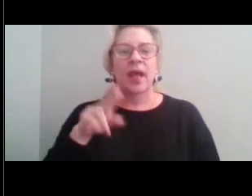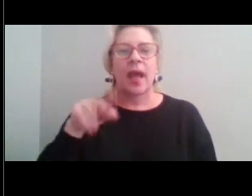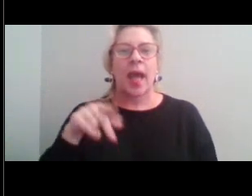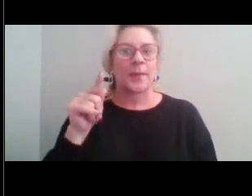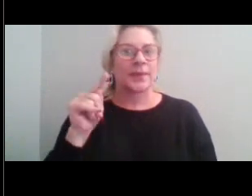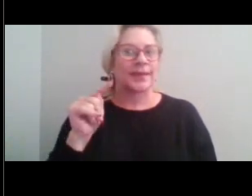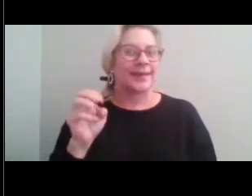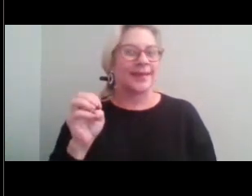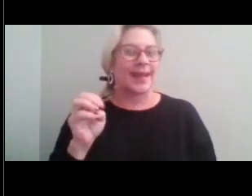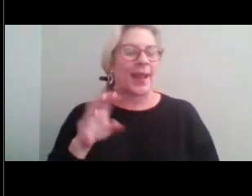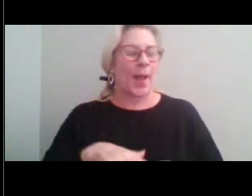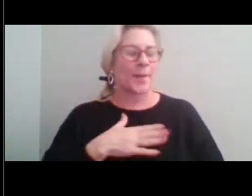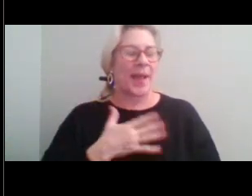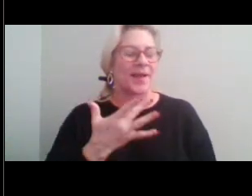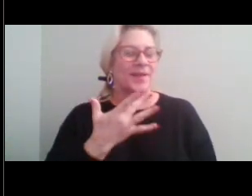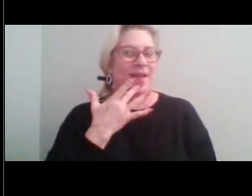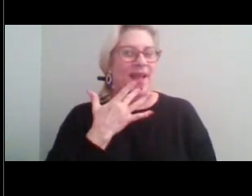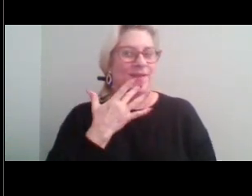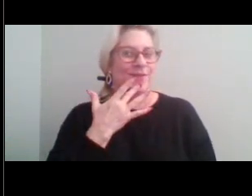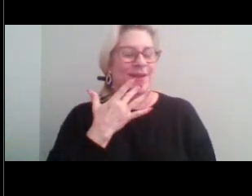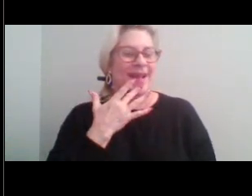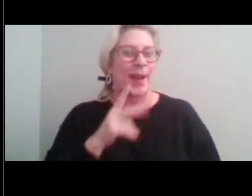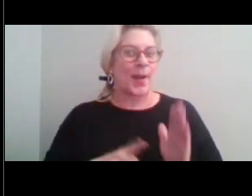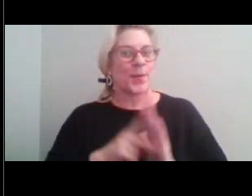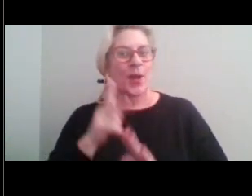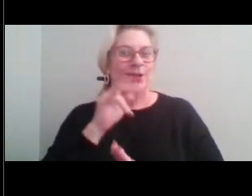favorite projects, high-speed rail.